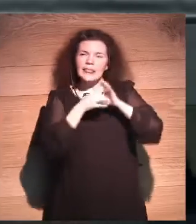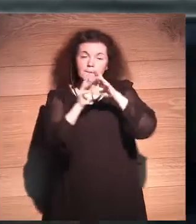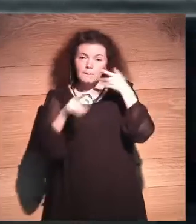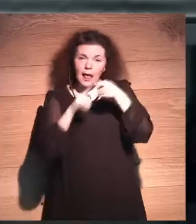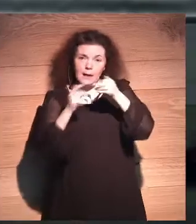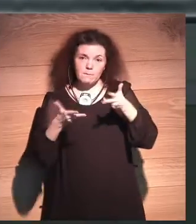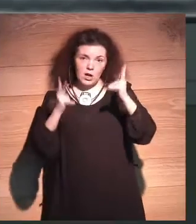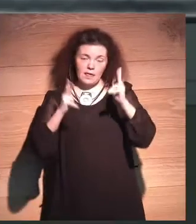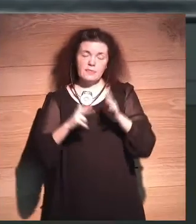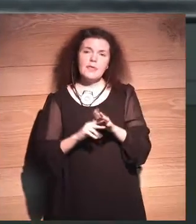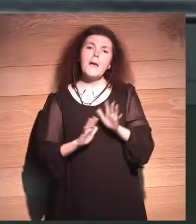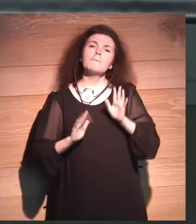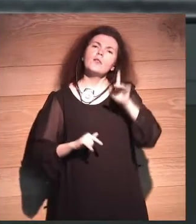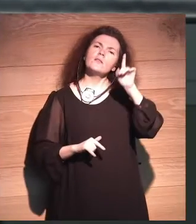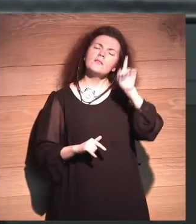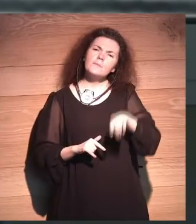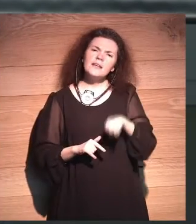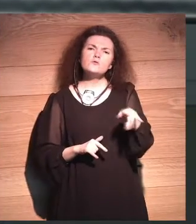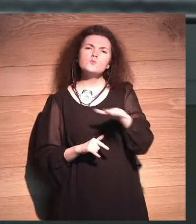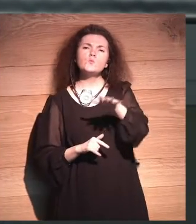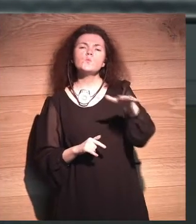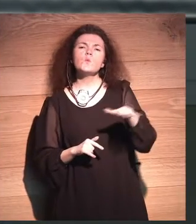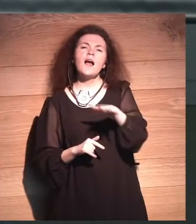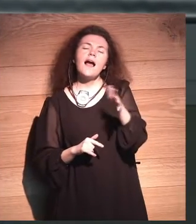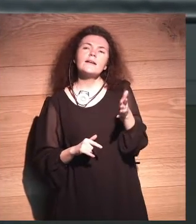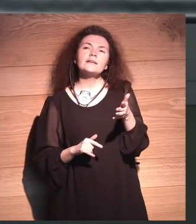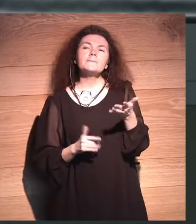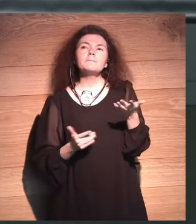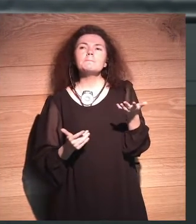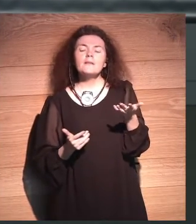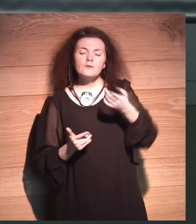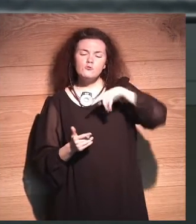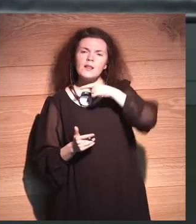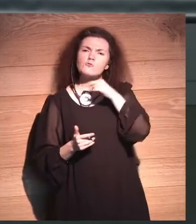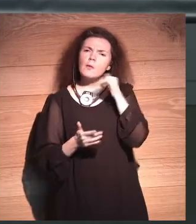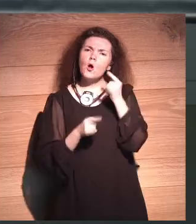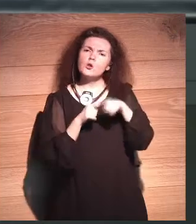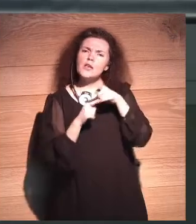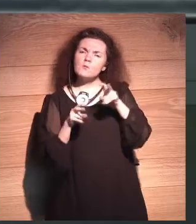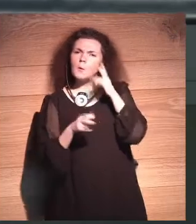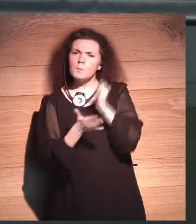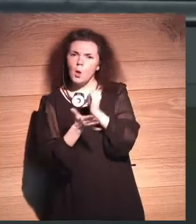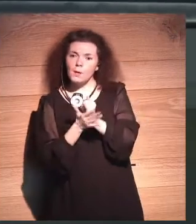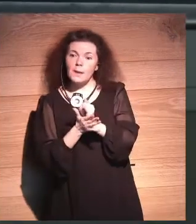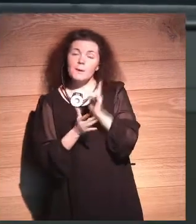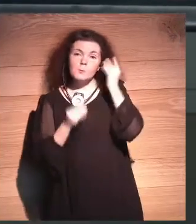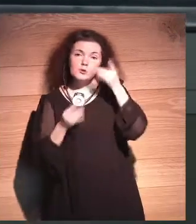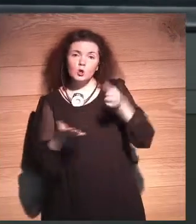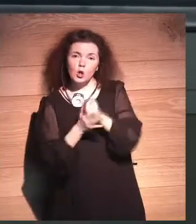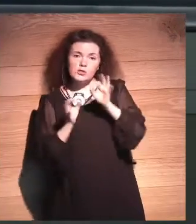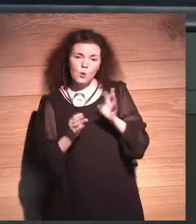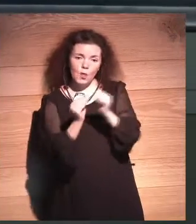but also is a place in which that has been very willing to try things, but where I think we can all agree there is a lot more to be